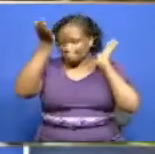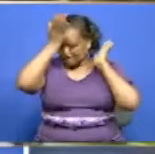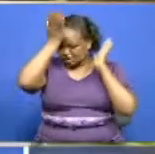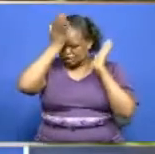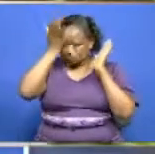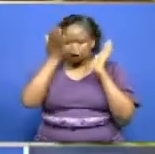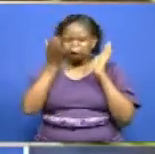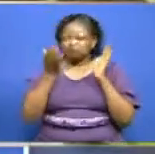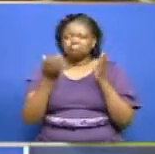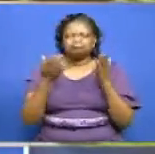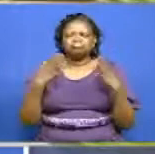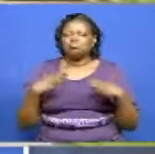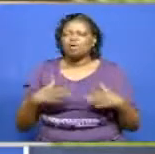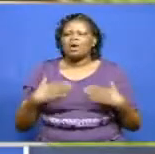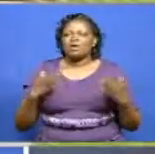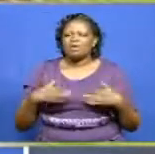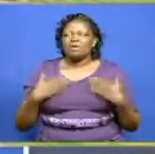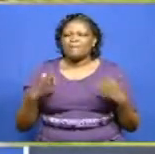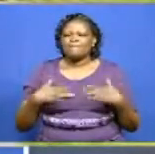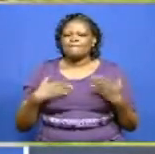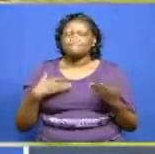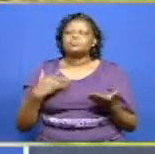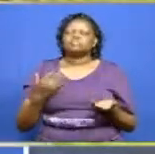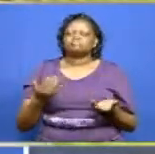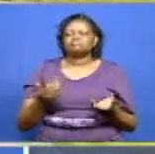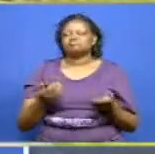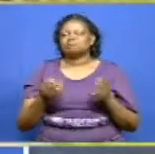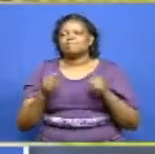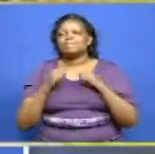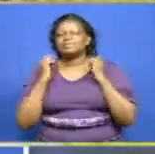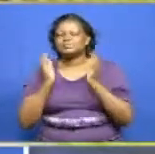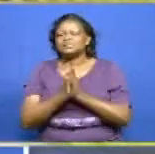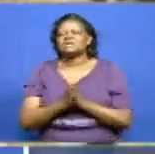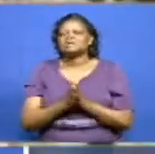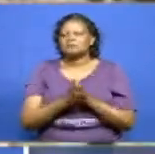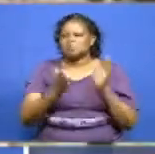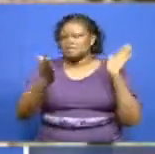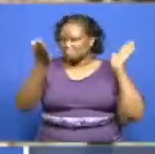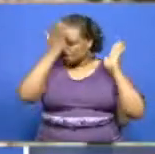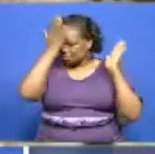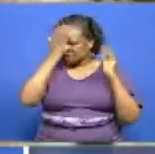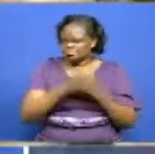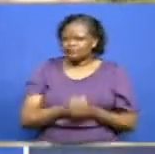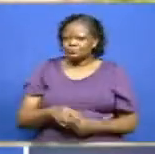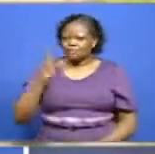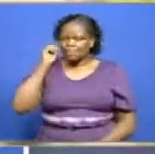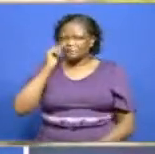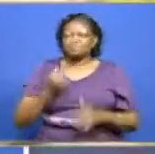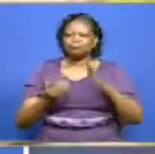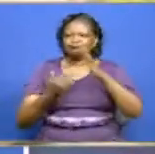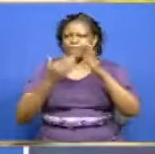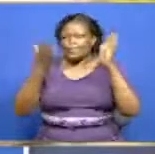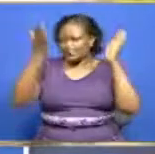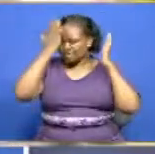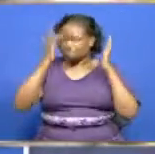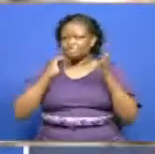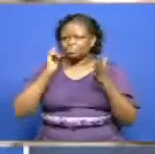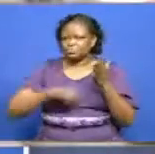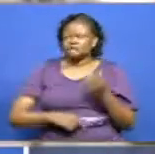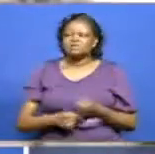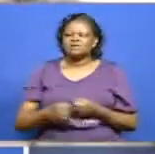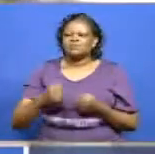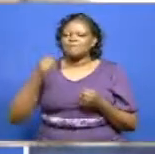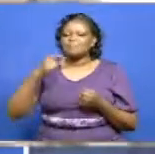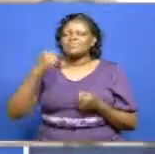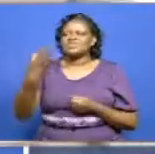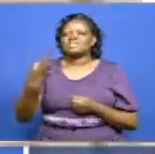received among Catholic faithful, including priests and archbishops. According to Mombasa Archbishop Martin Kivuva, they have a three-month window to decide